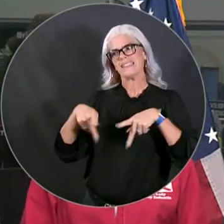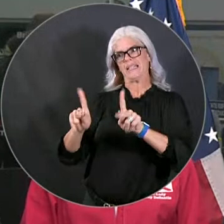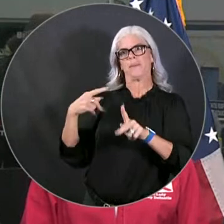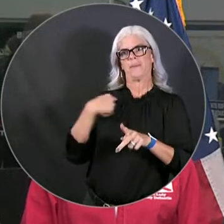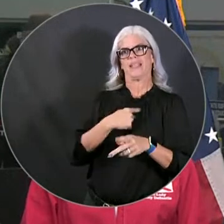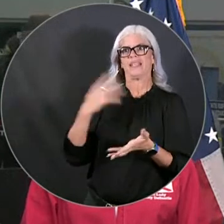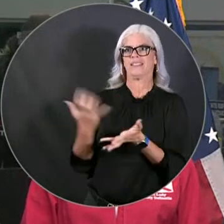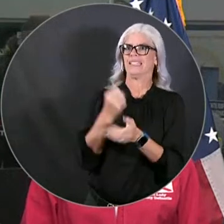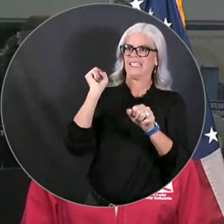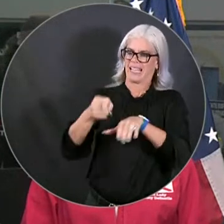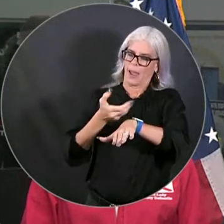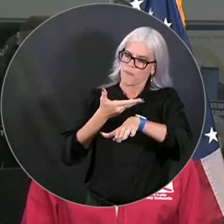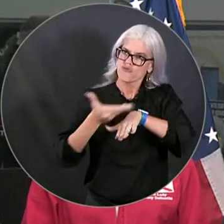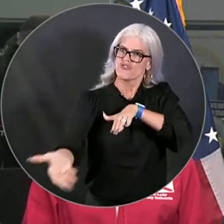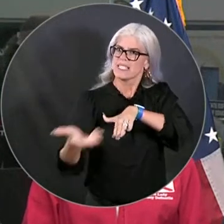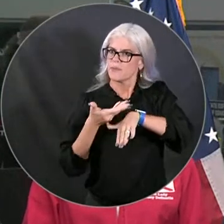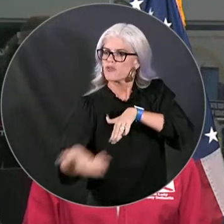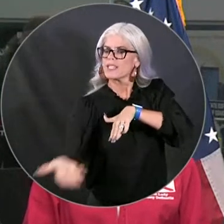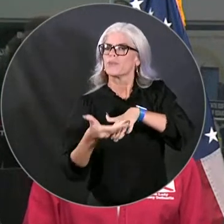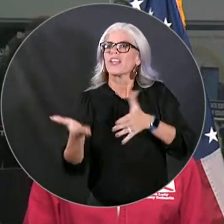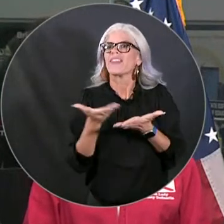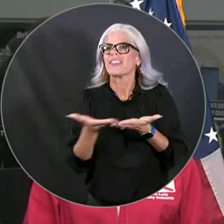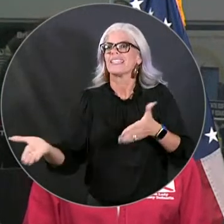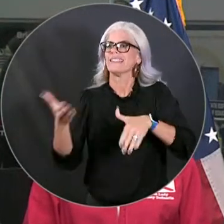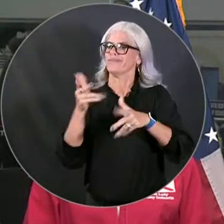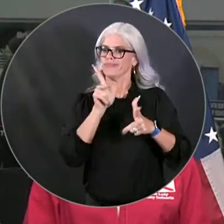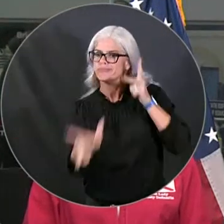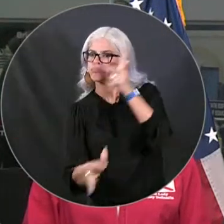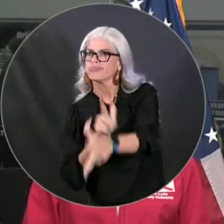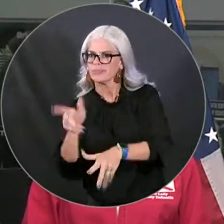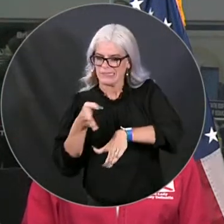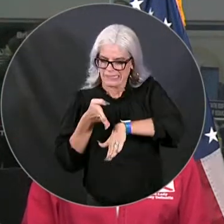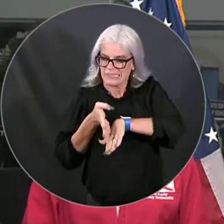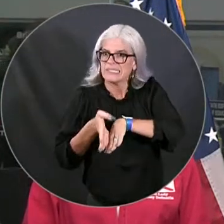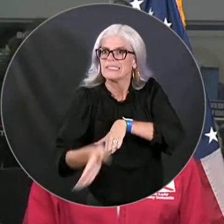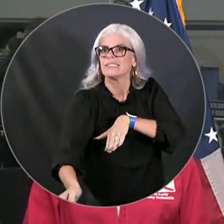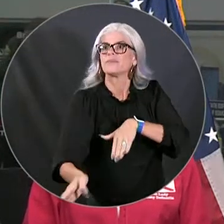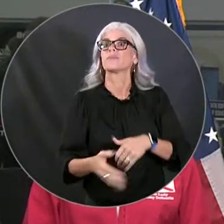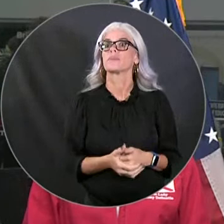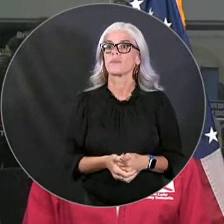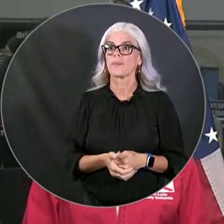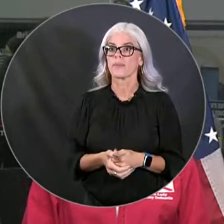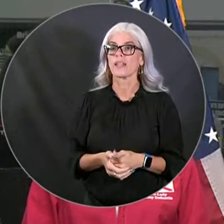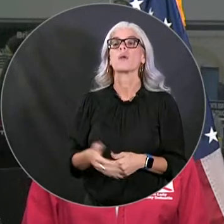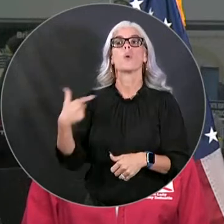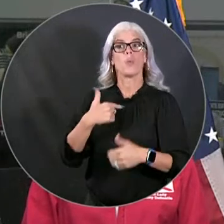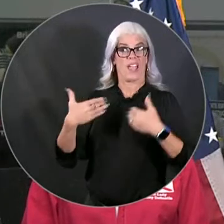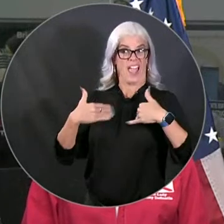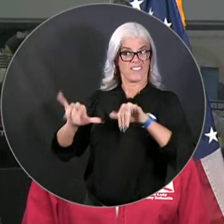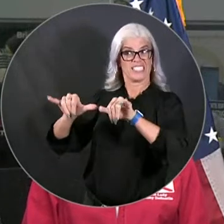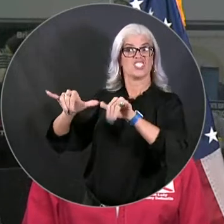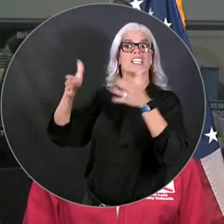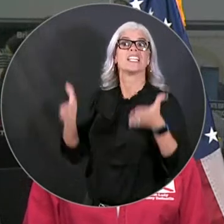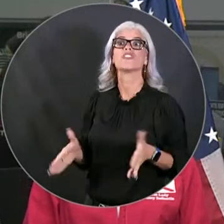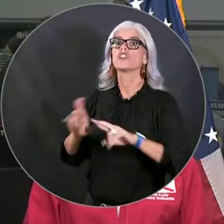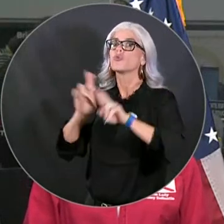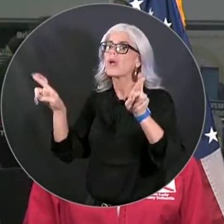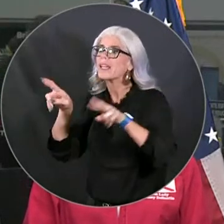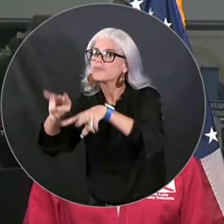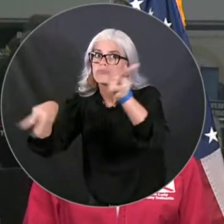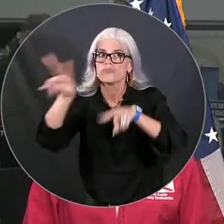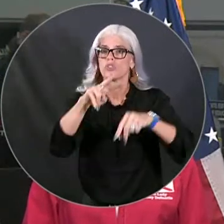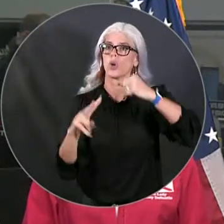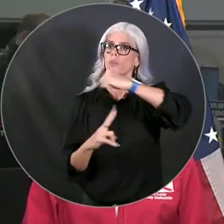supplies into the area. We have 100 engineers on site to do bridge inspections, and they work in teams of